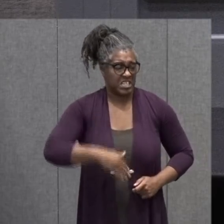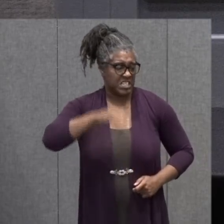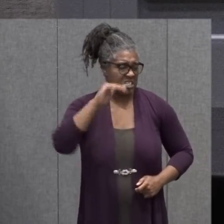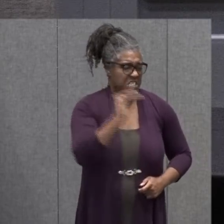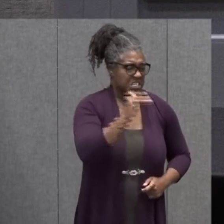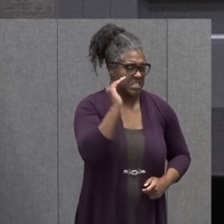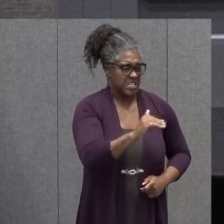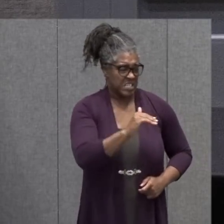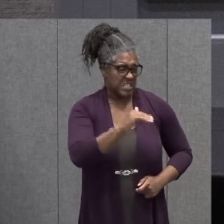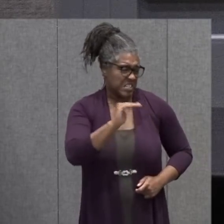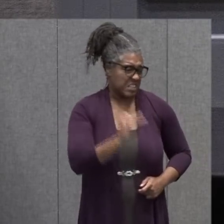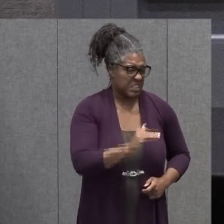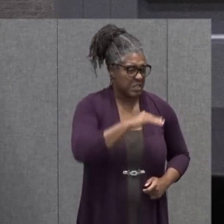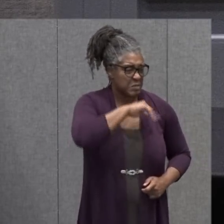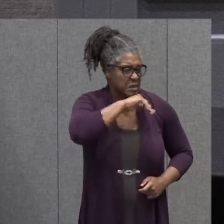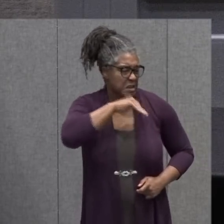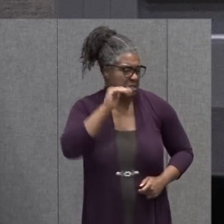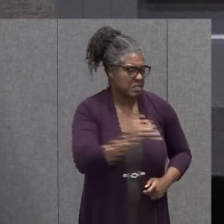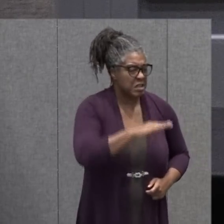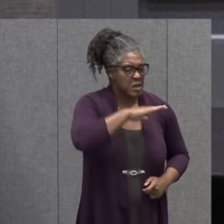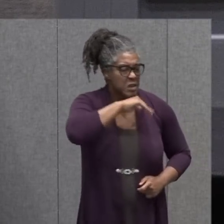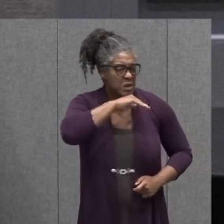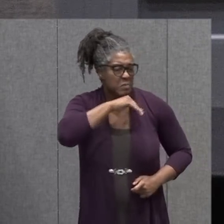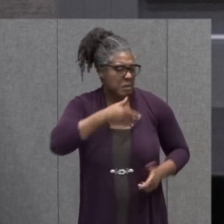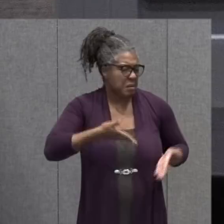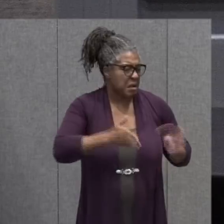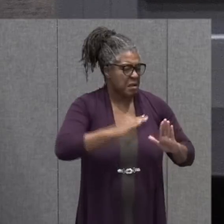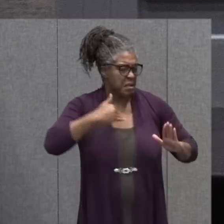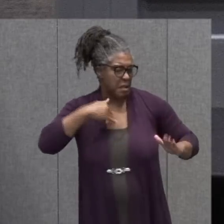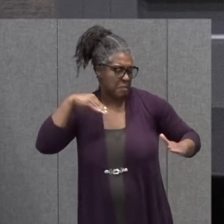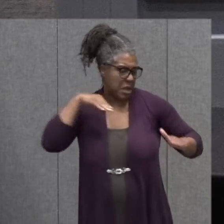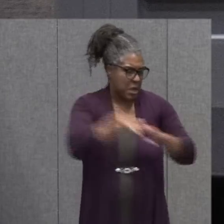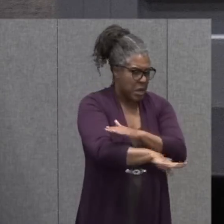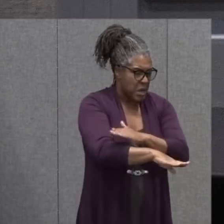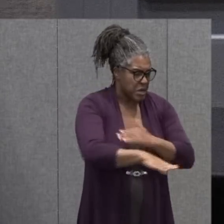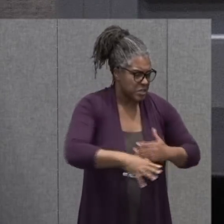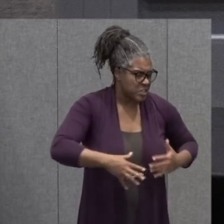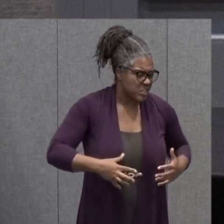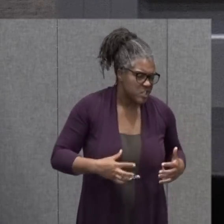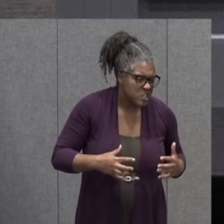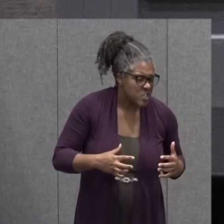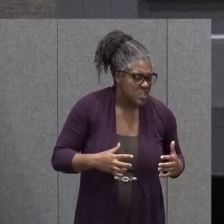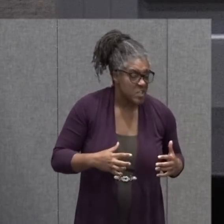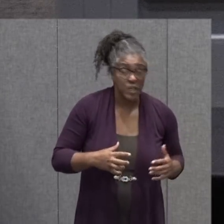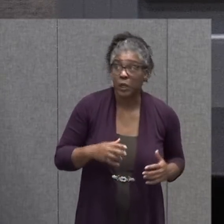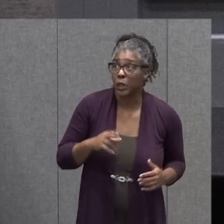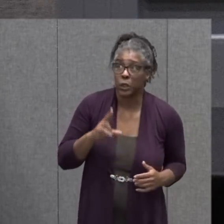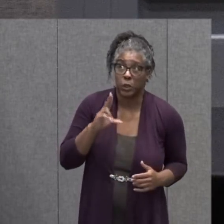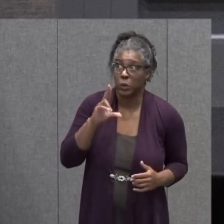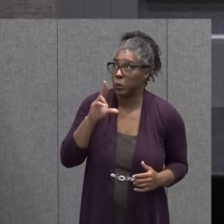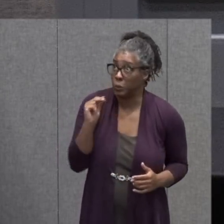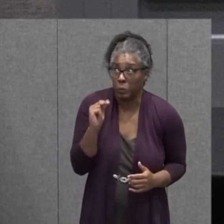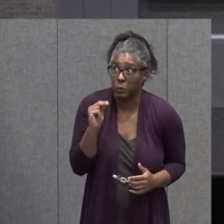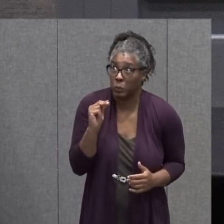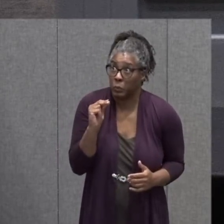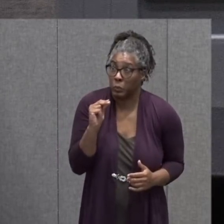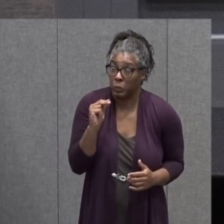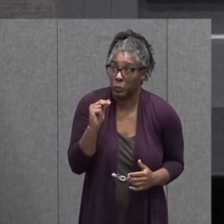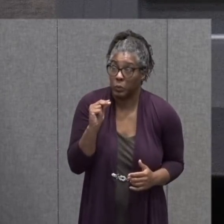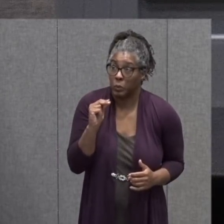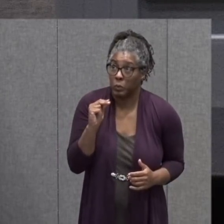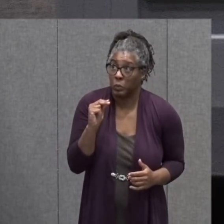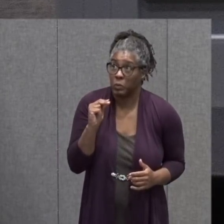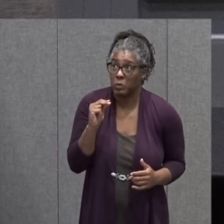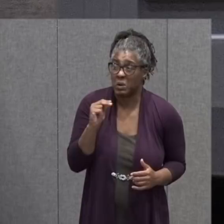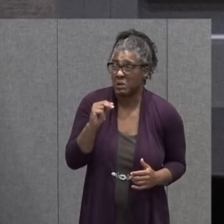Little pig, let me in," growled the wolf. "No," cried the little pig,